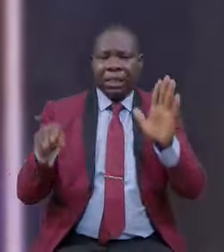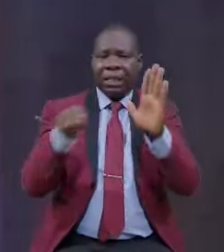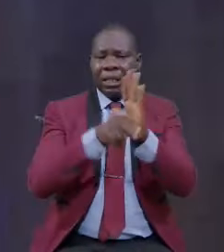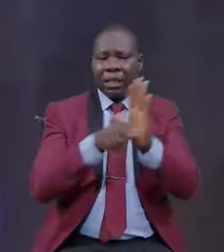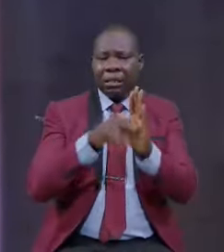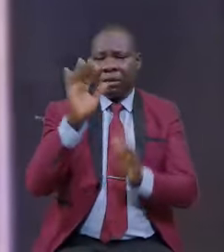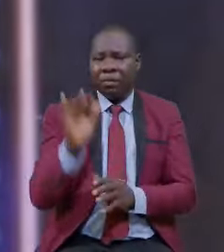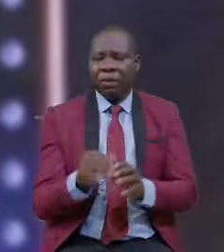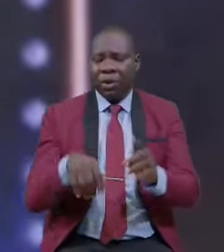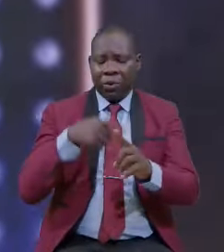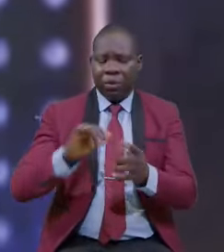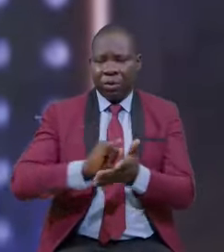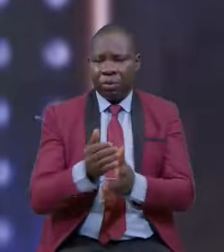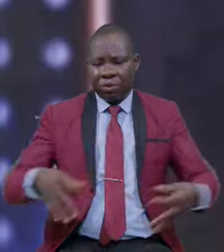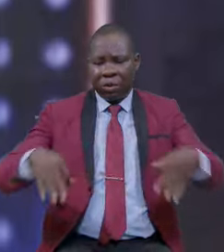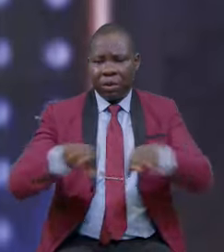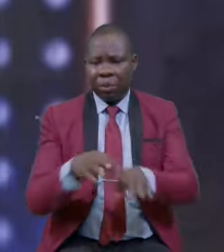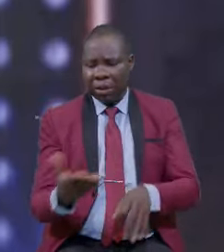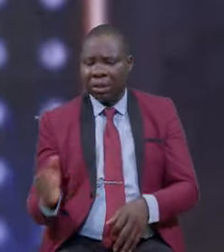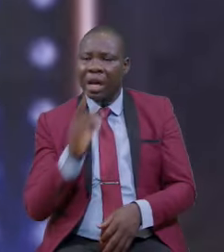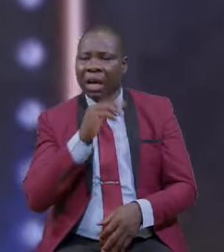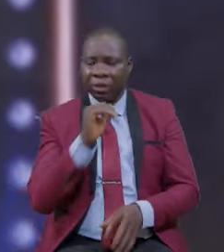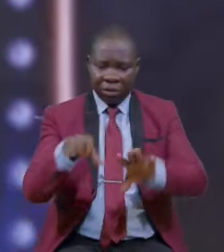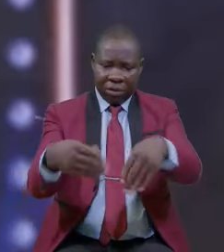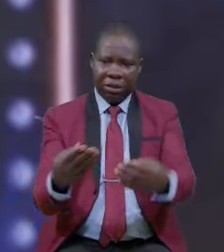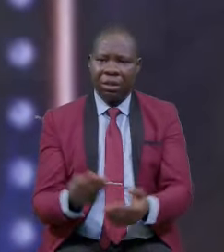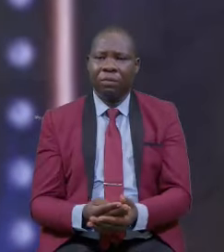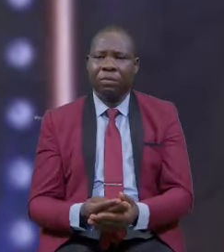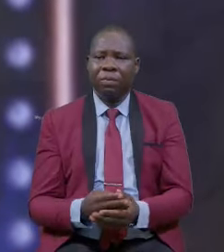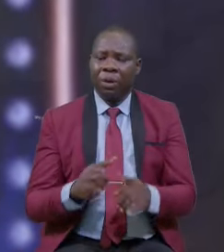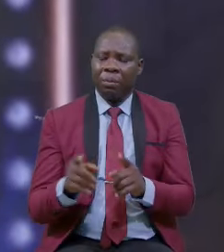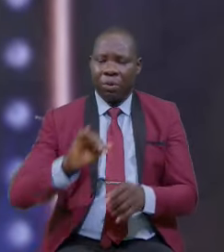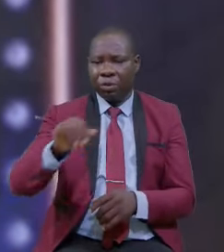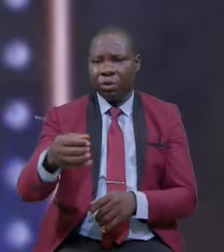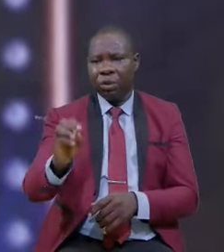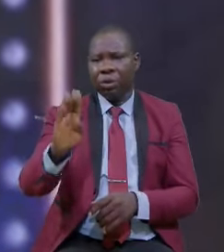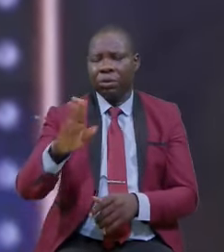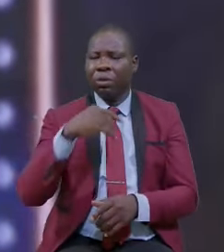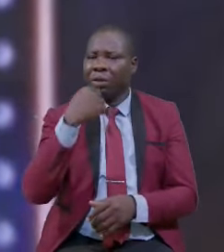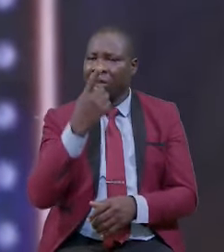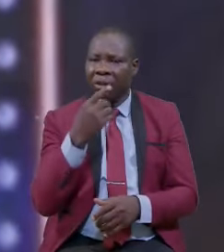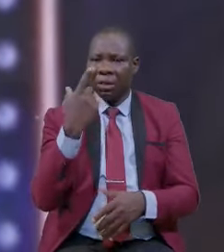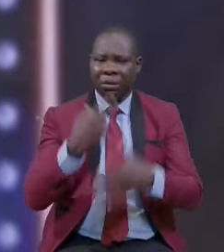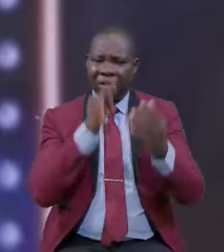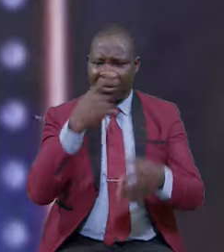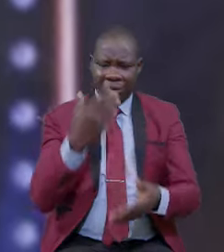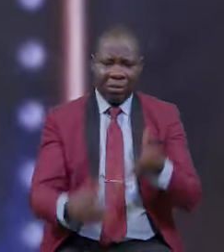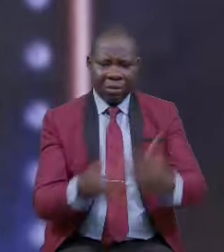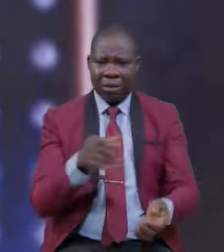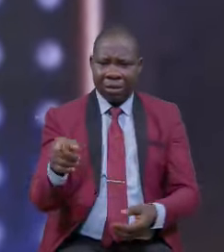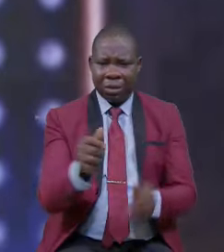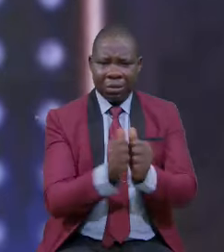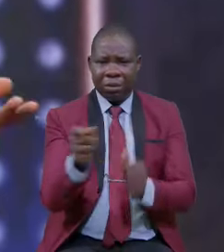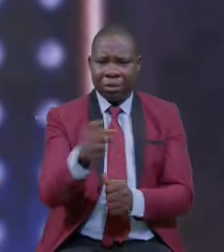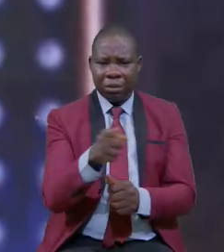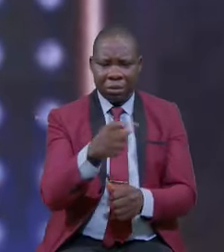not given, are not granted. But Job said, what's the matter with you? You have the Bible, you